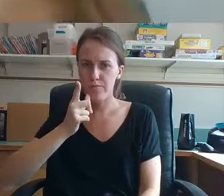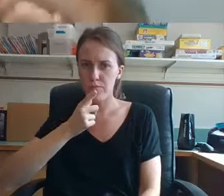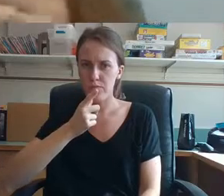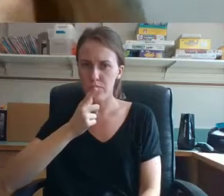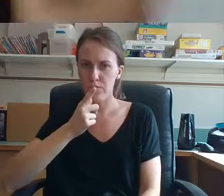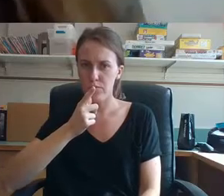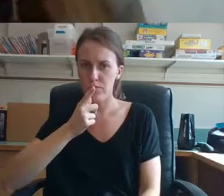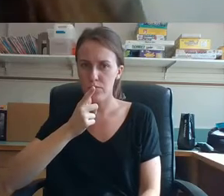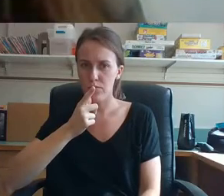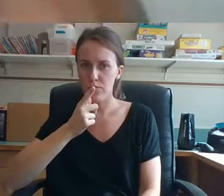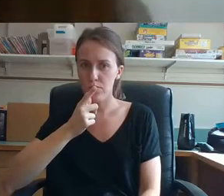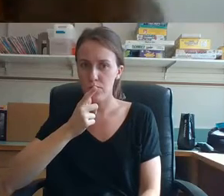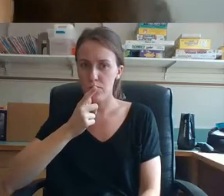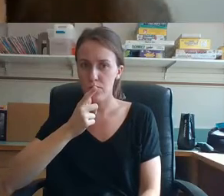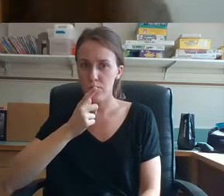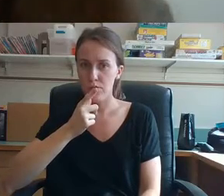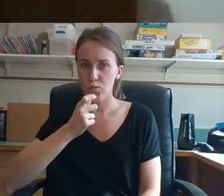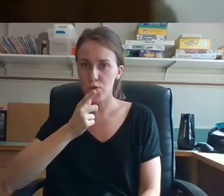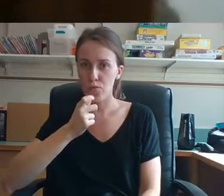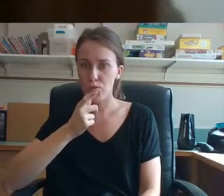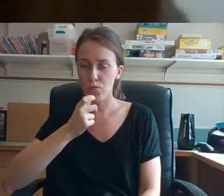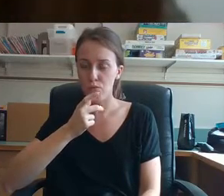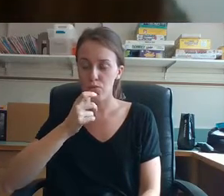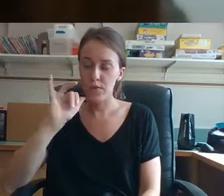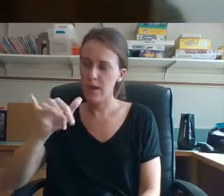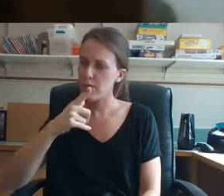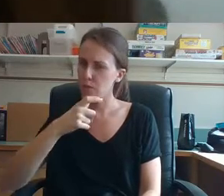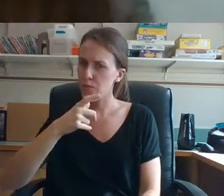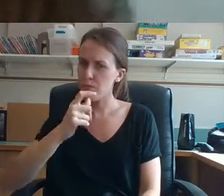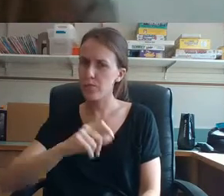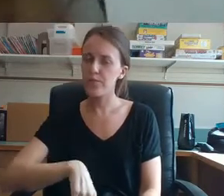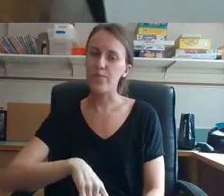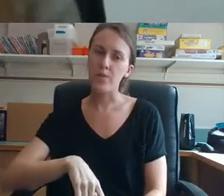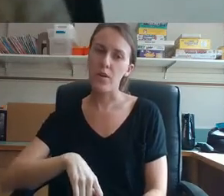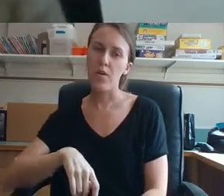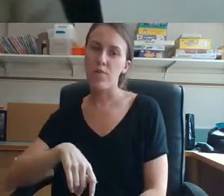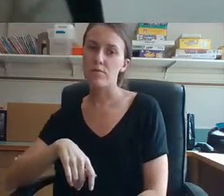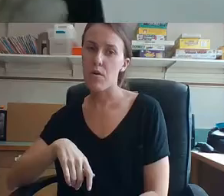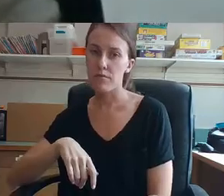Wonder who that is. We don't know. We'll see.